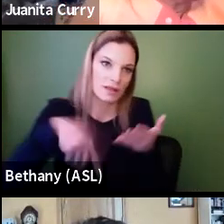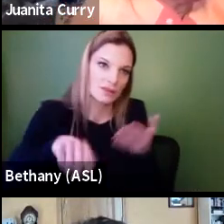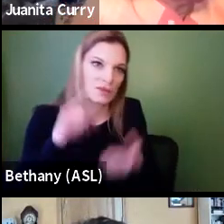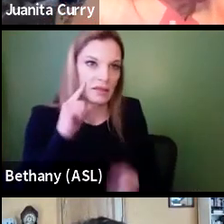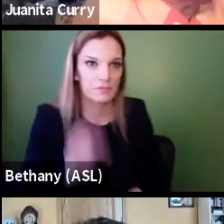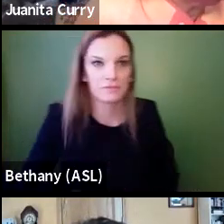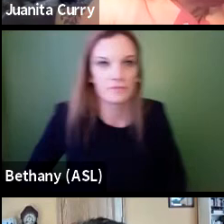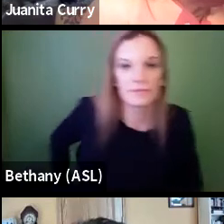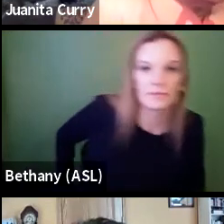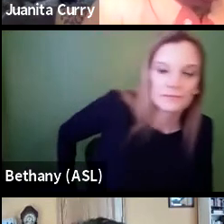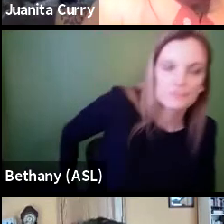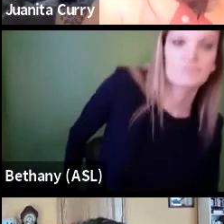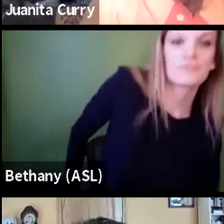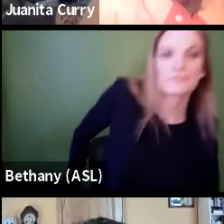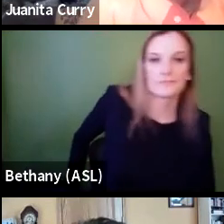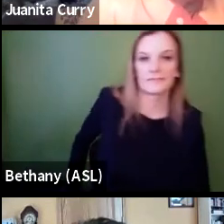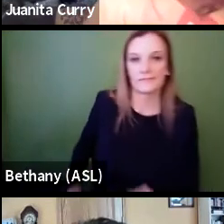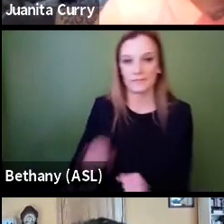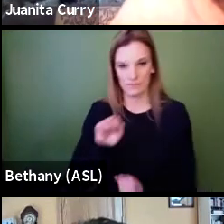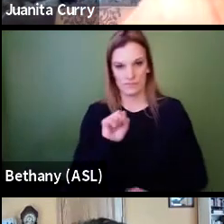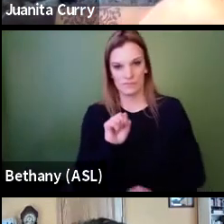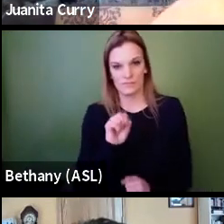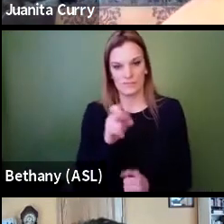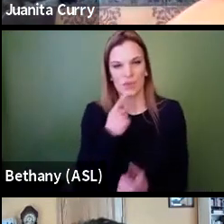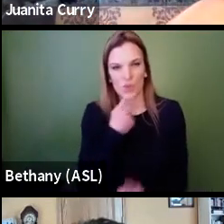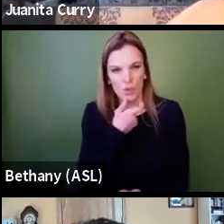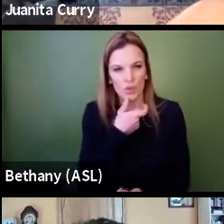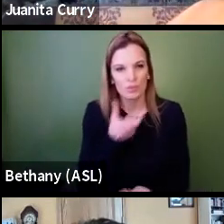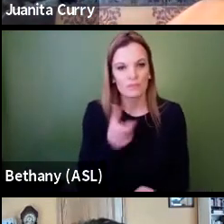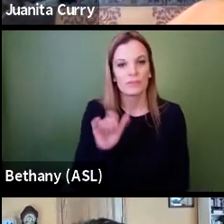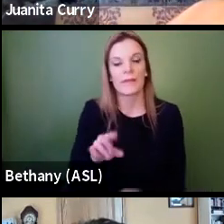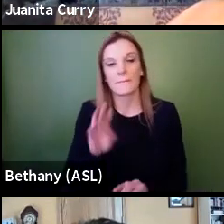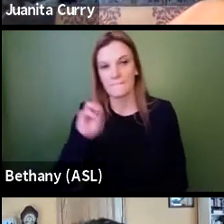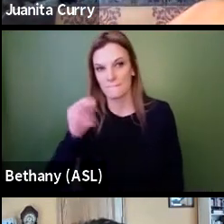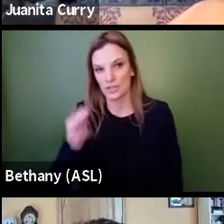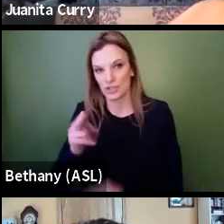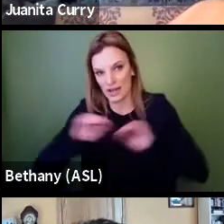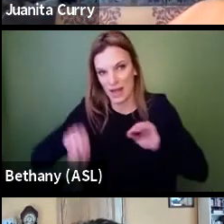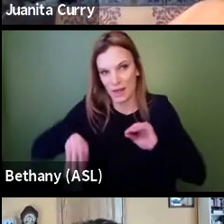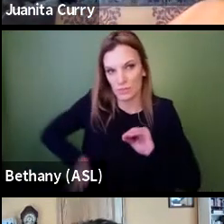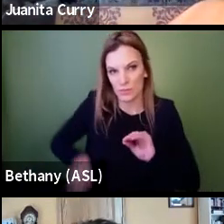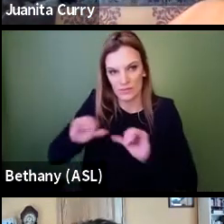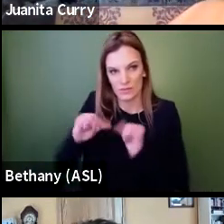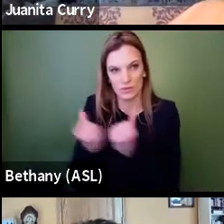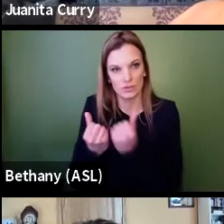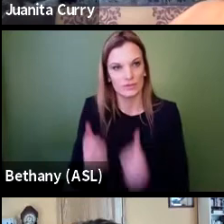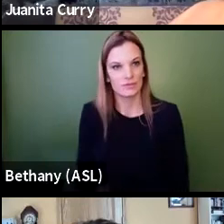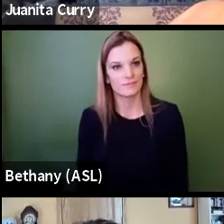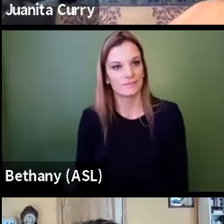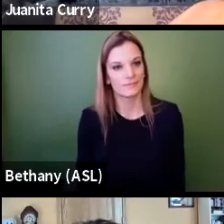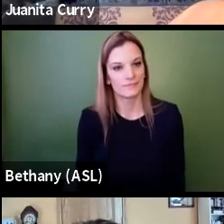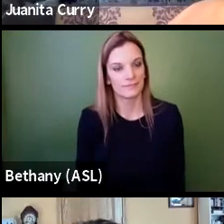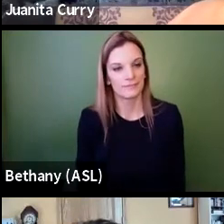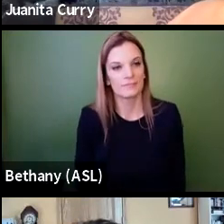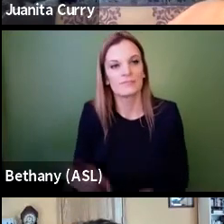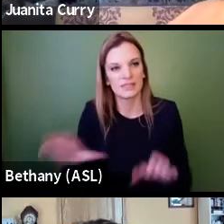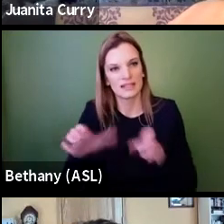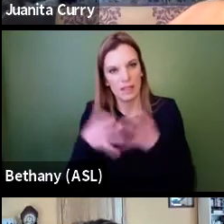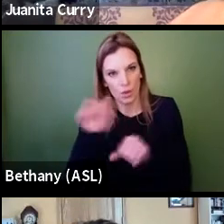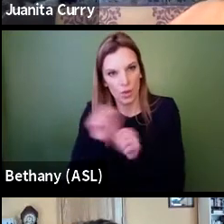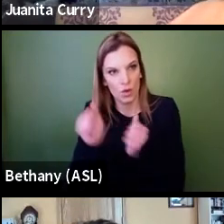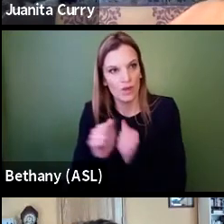that was who again? That's the Michigan Nonprofit Association. Thank you. They did a lot of work with